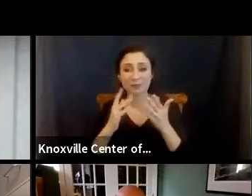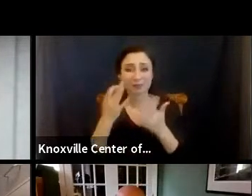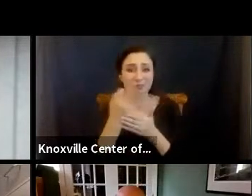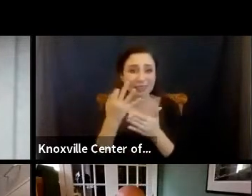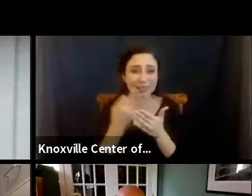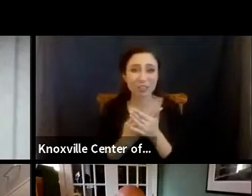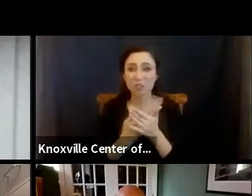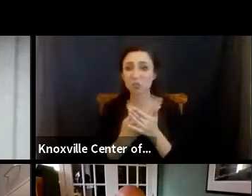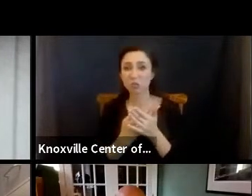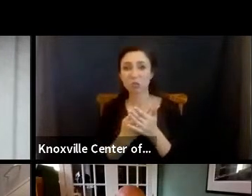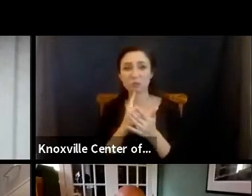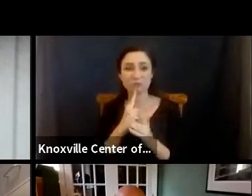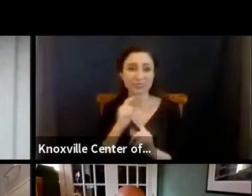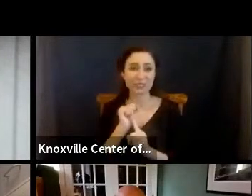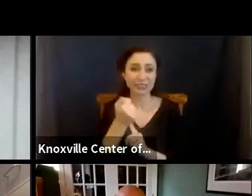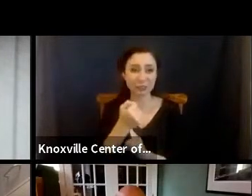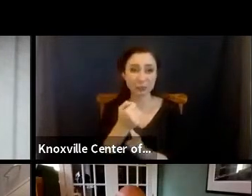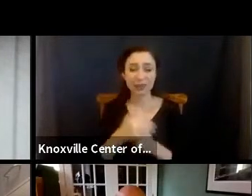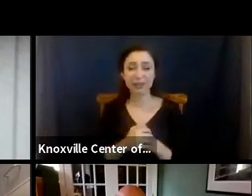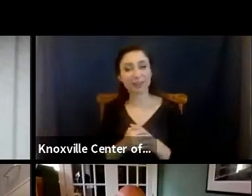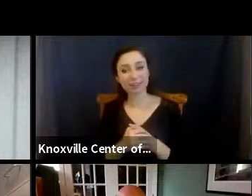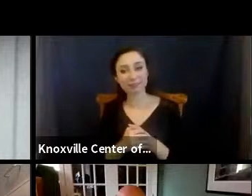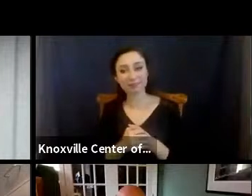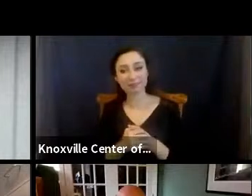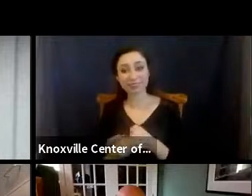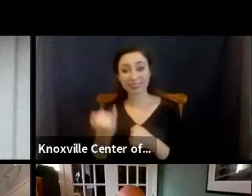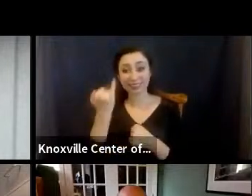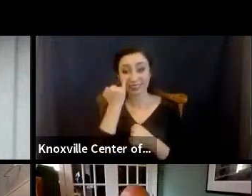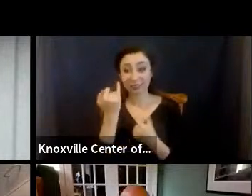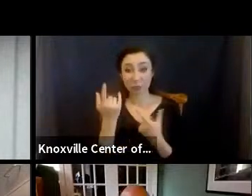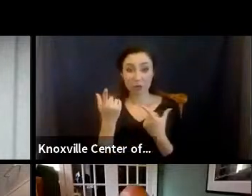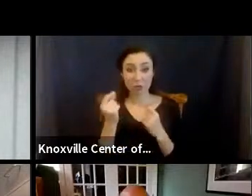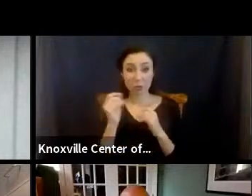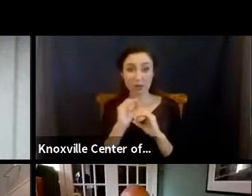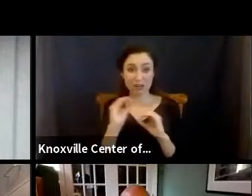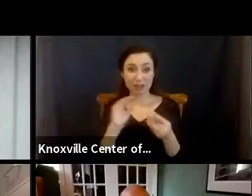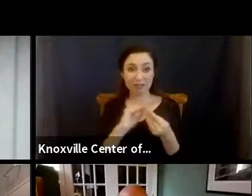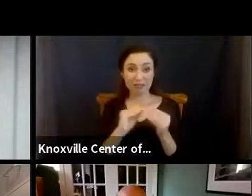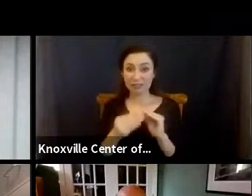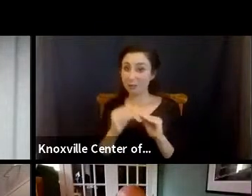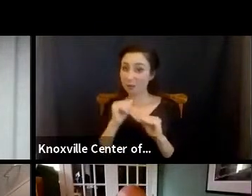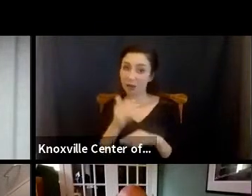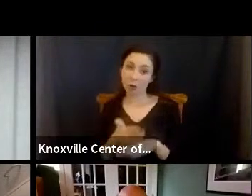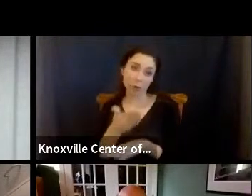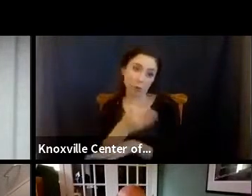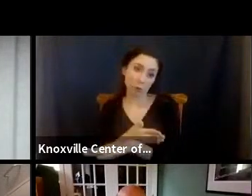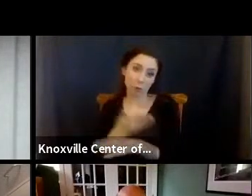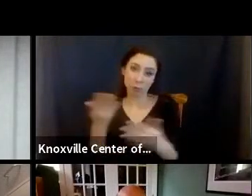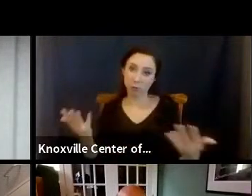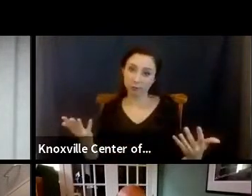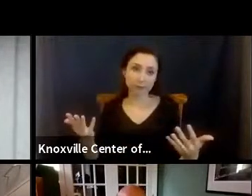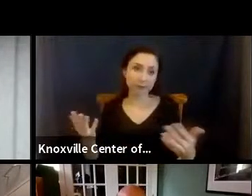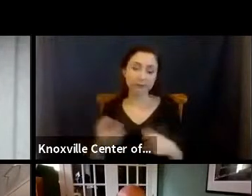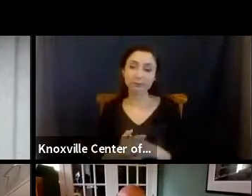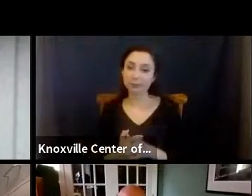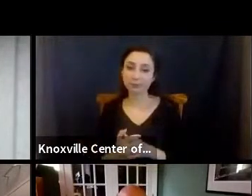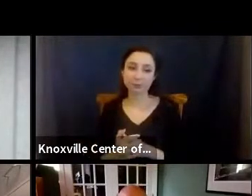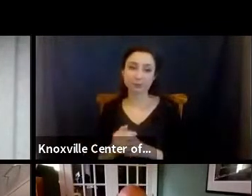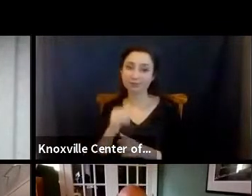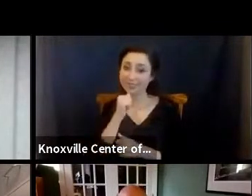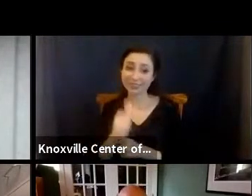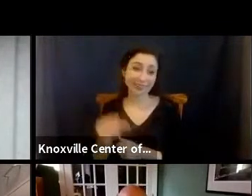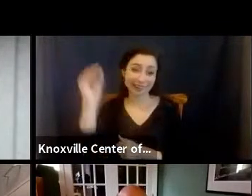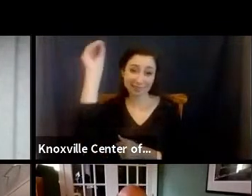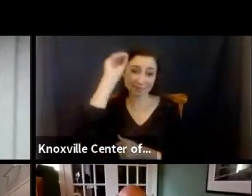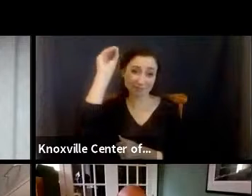crises. If we don't do anything, the numbers are not going to get better. I mean, that's not an opinion.